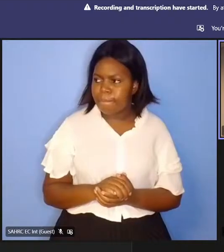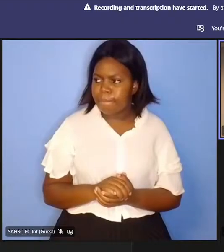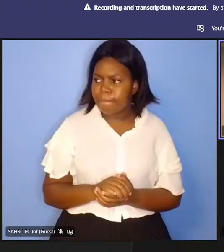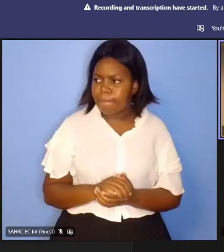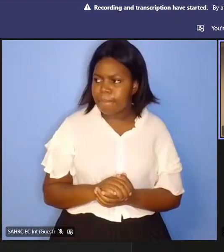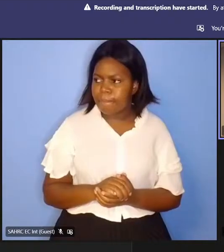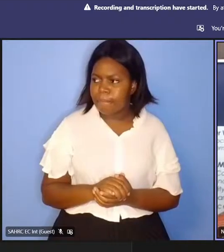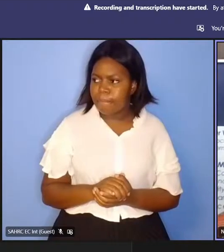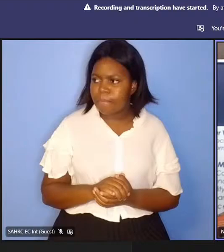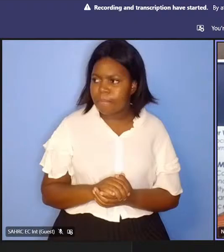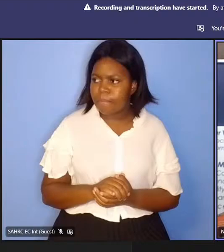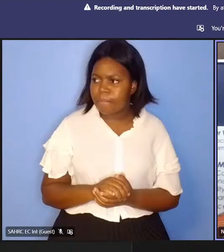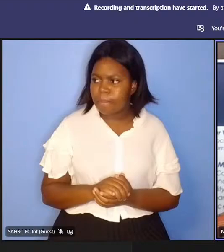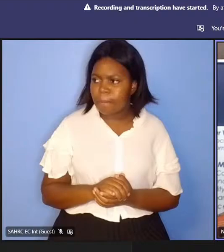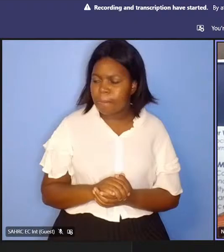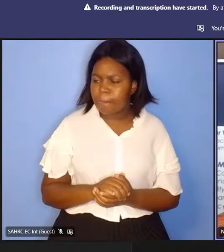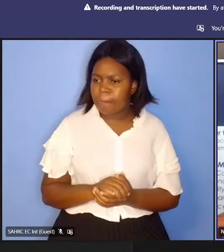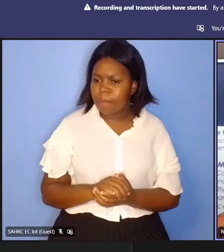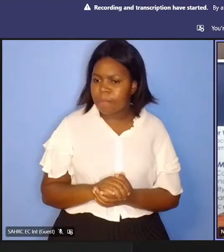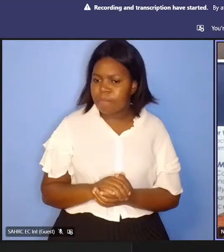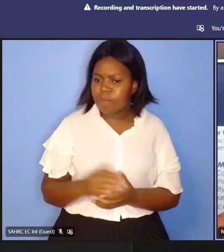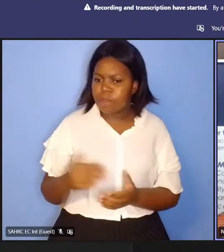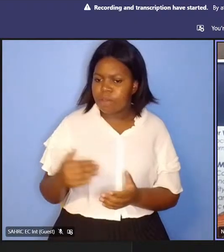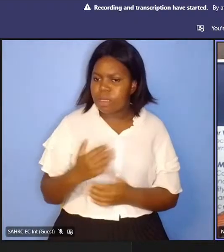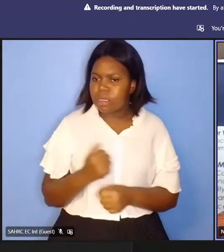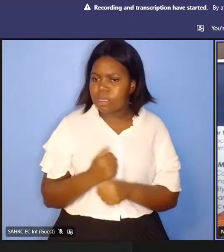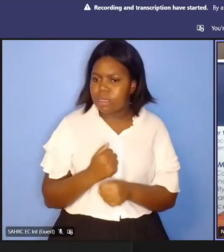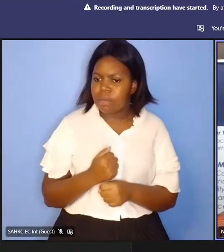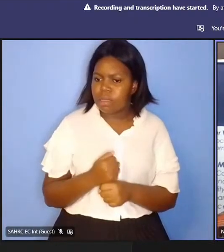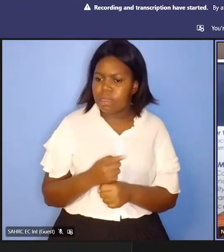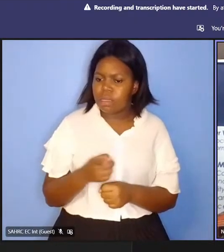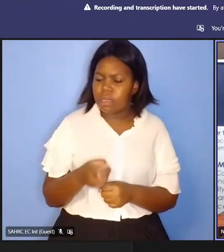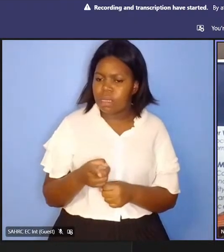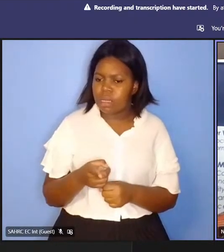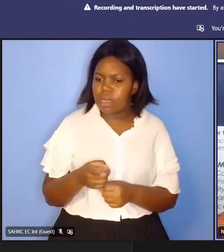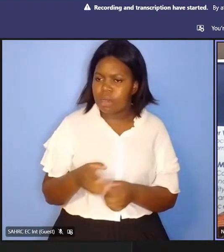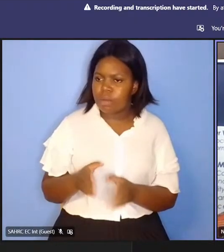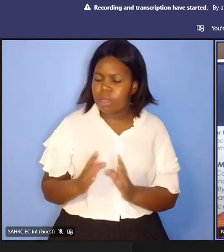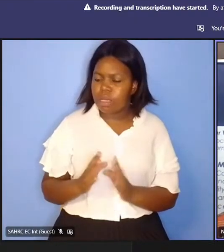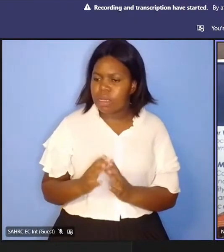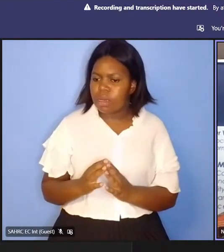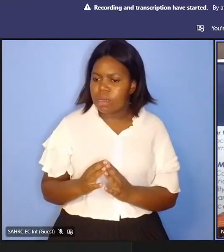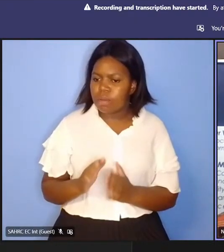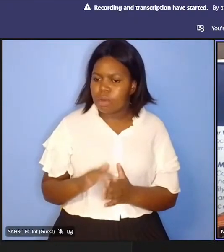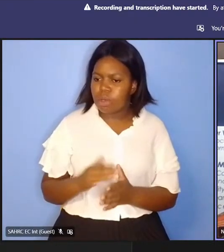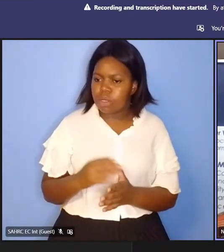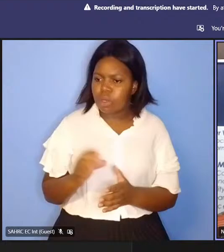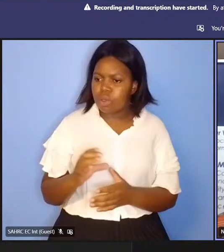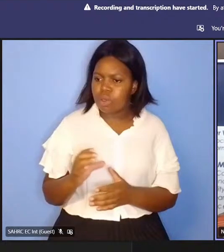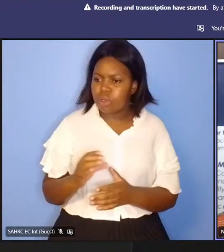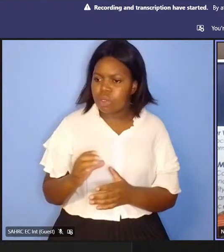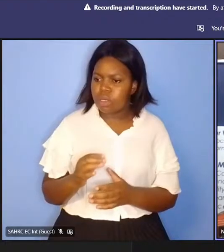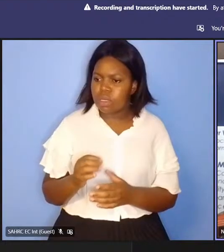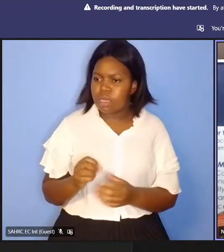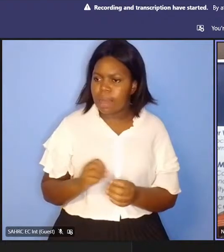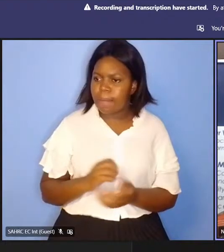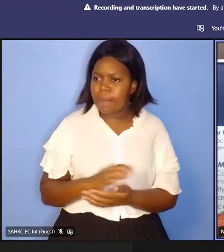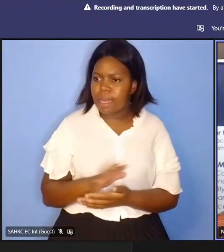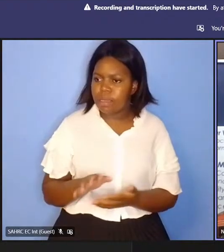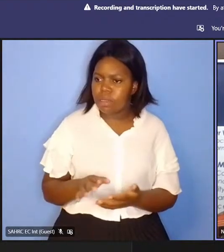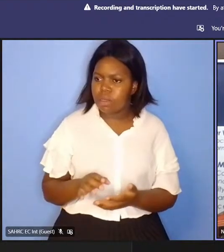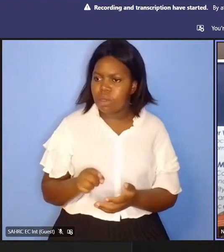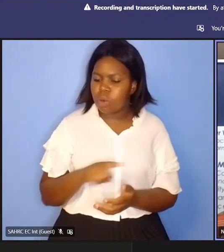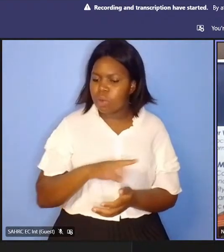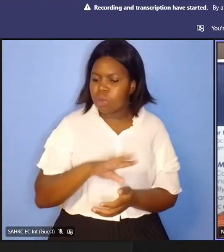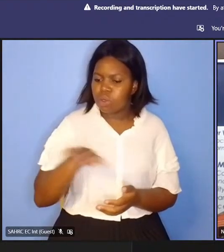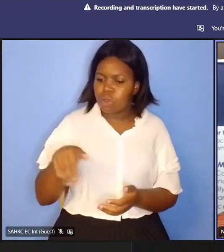We should use the constitution as a barometer, because our constitution applies to all of us, whether we're